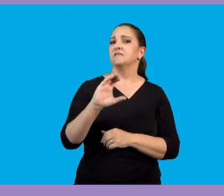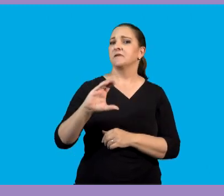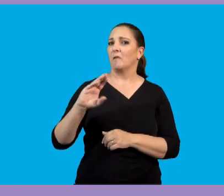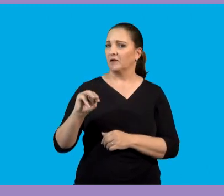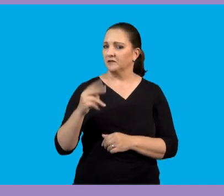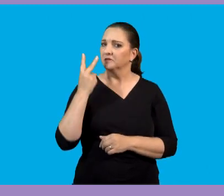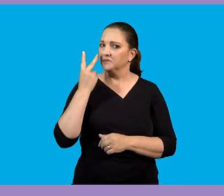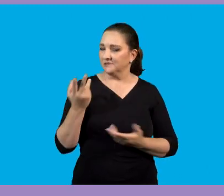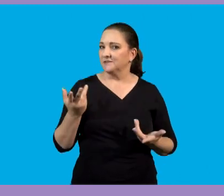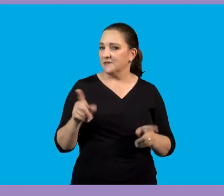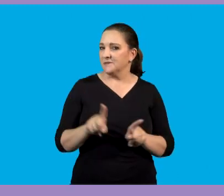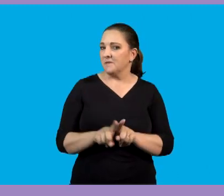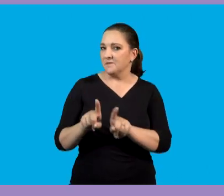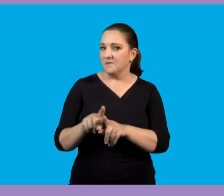So